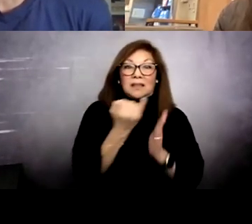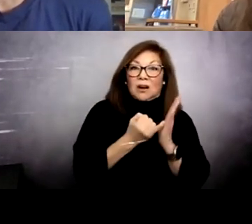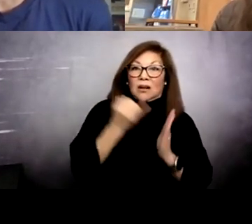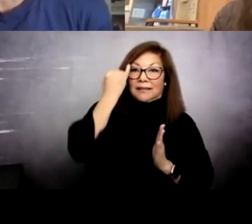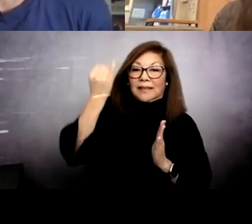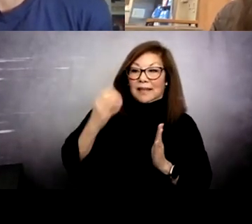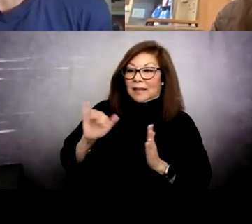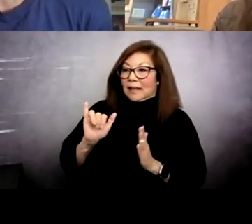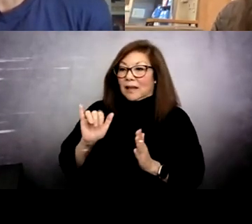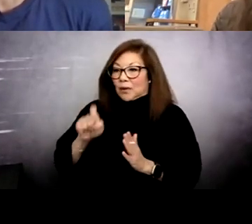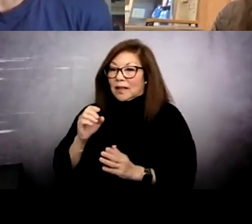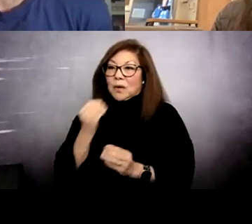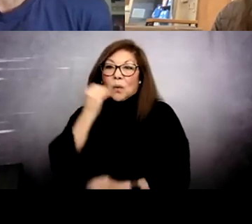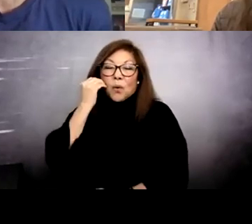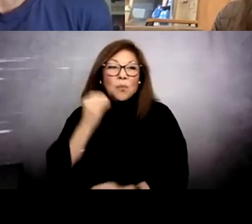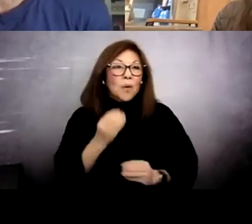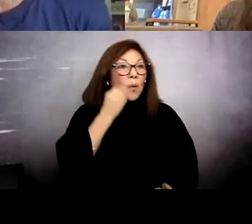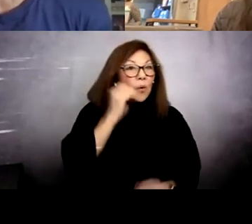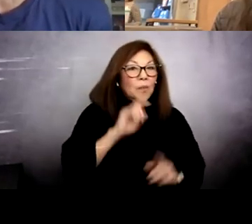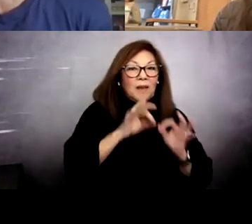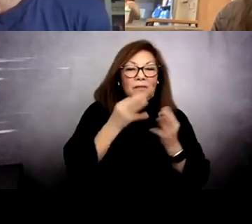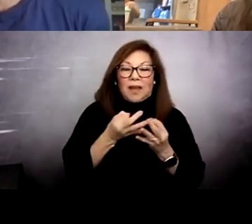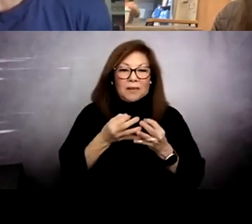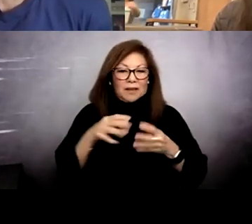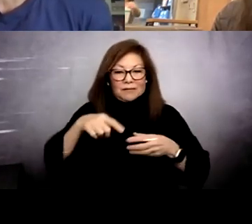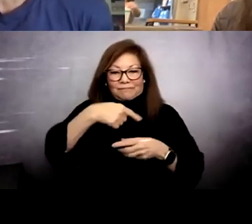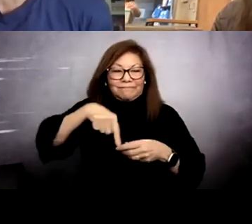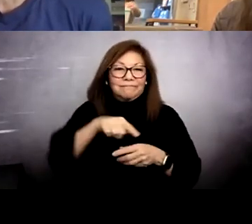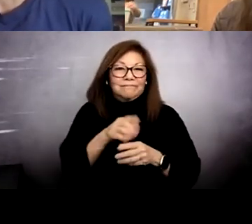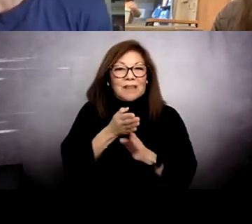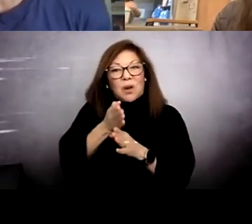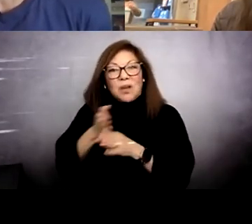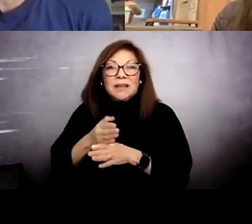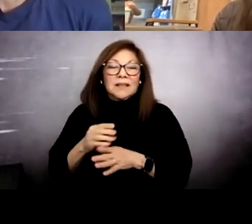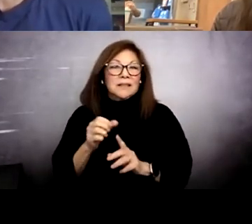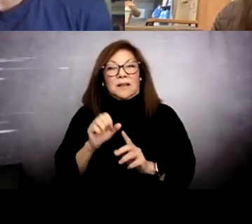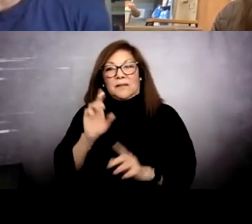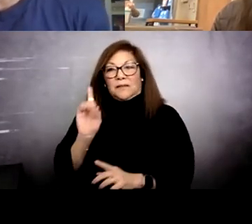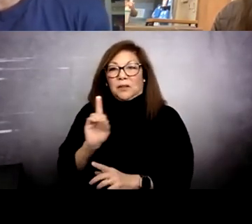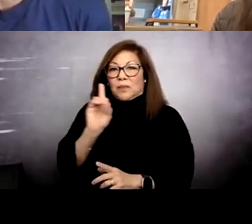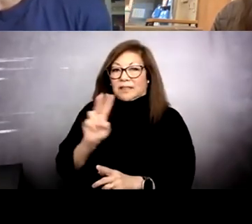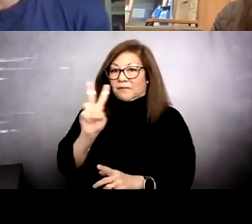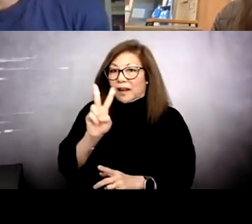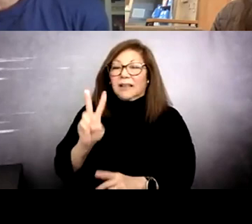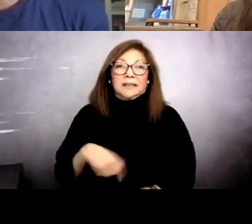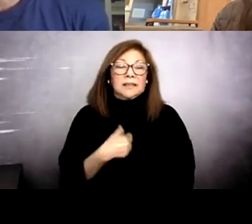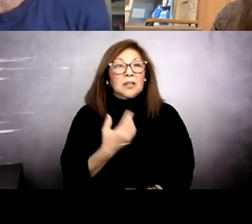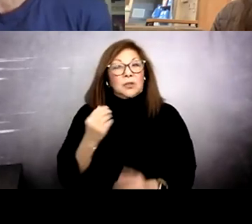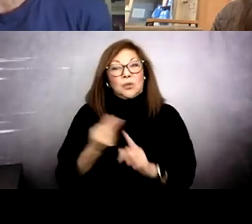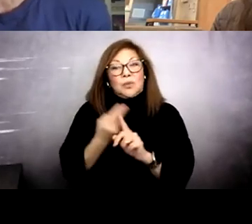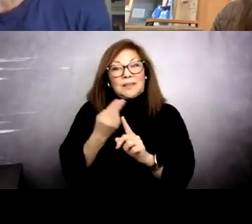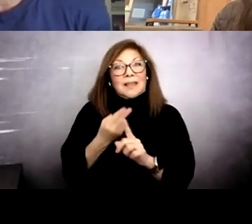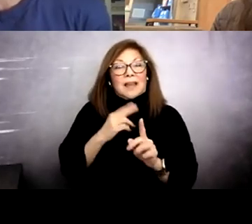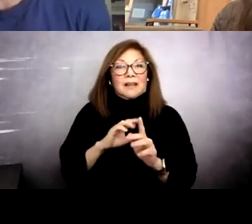many of us know that home and families are spaces of violence, sexual violence and domestic violence. And so using it as a metaphor is a